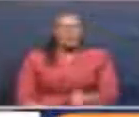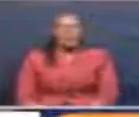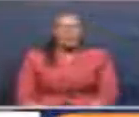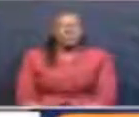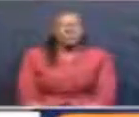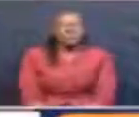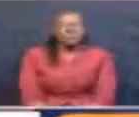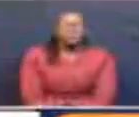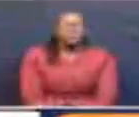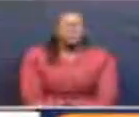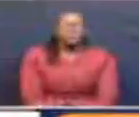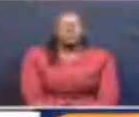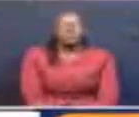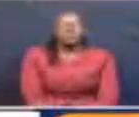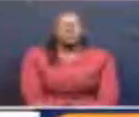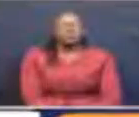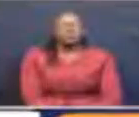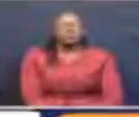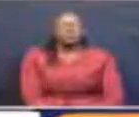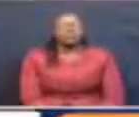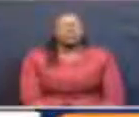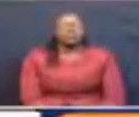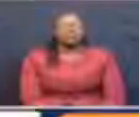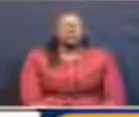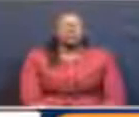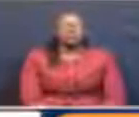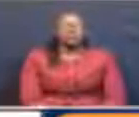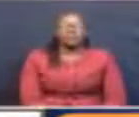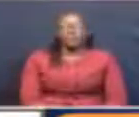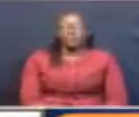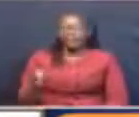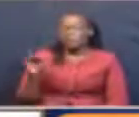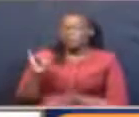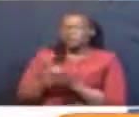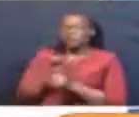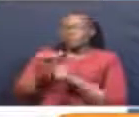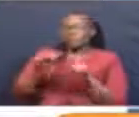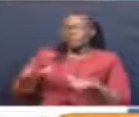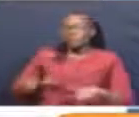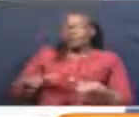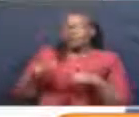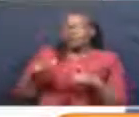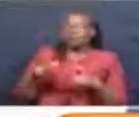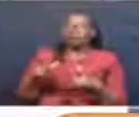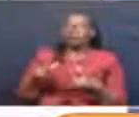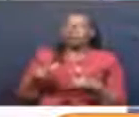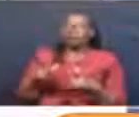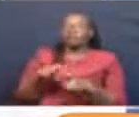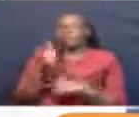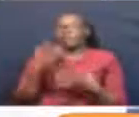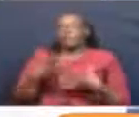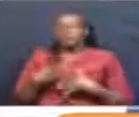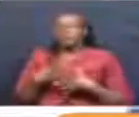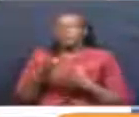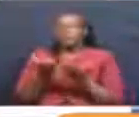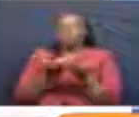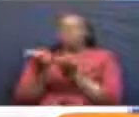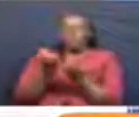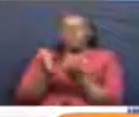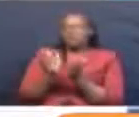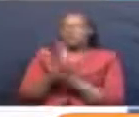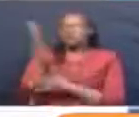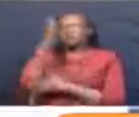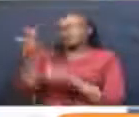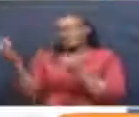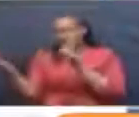Is it about the settlers only? No, it's not just about the settlers. It's about livelihoods. There are many people who are looking at logging as a livelihood